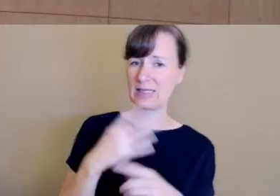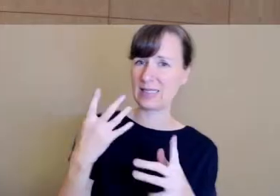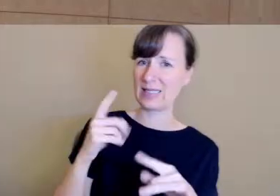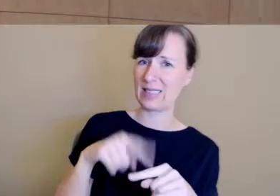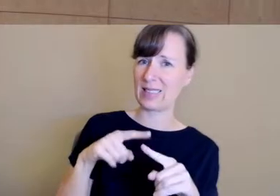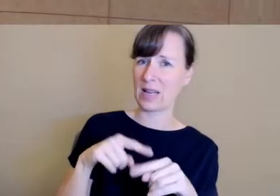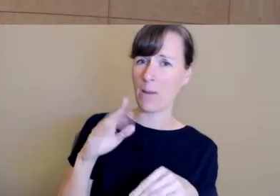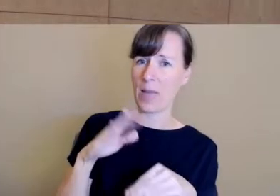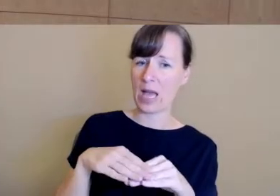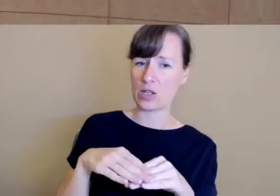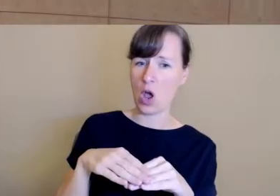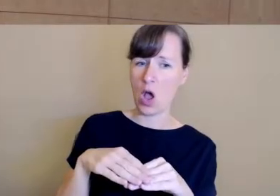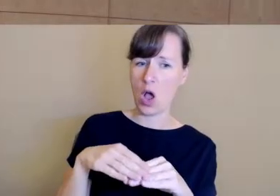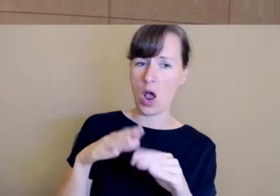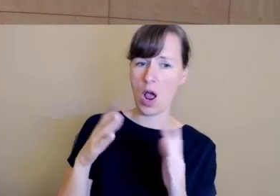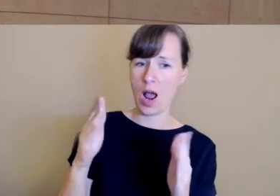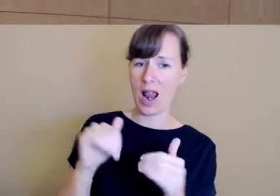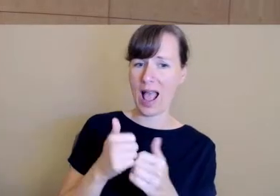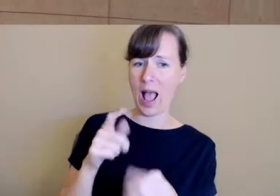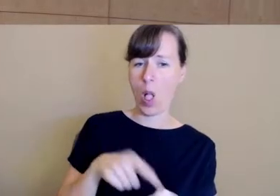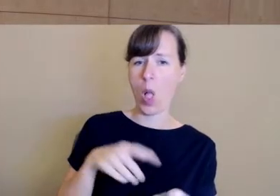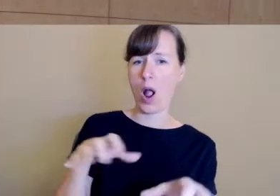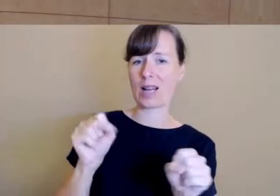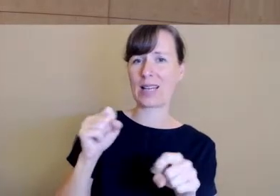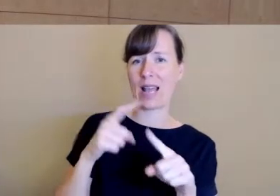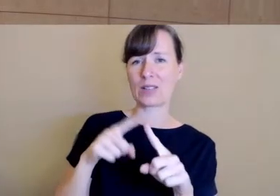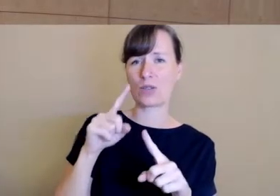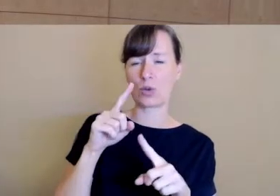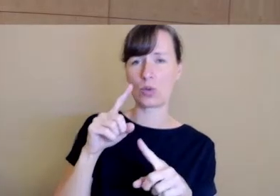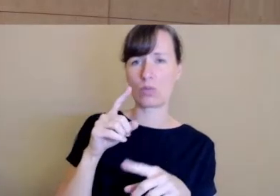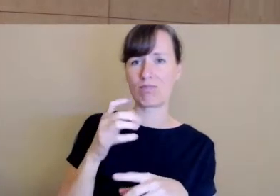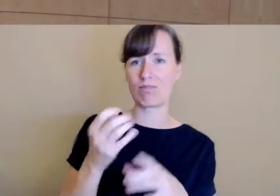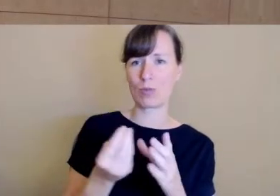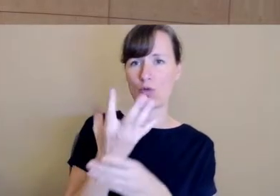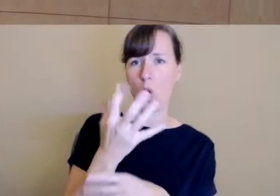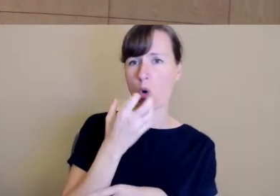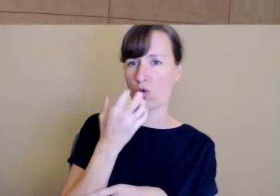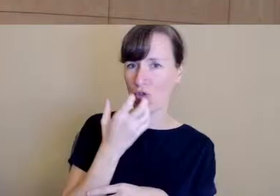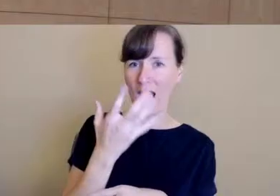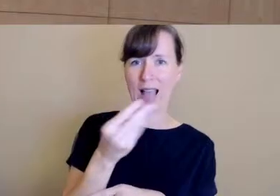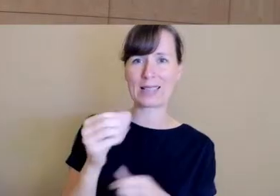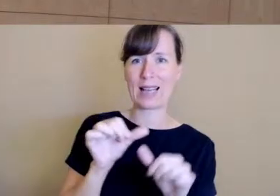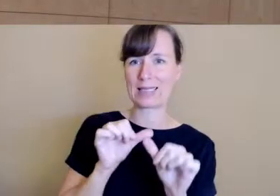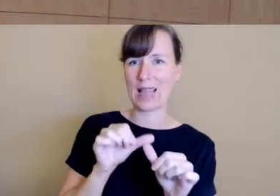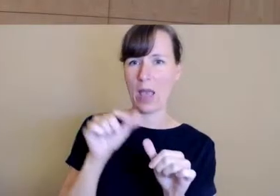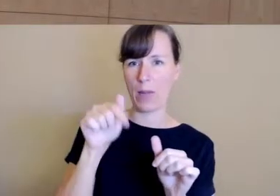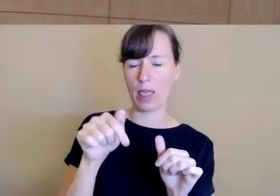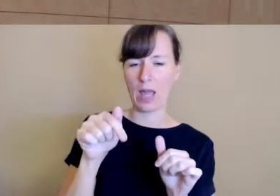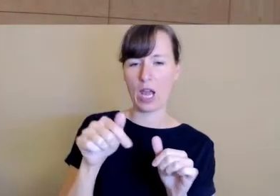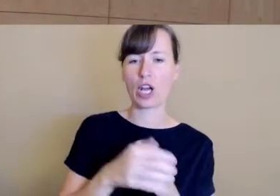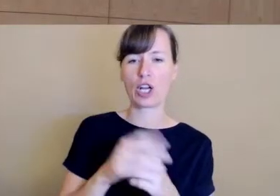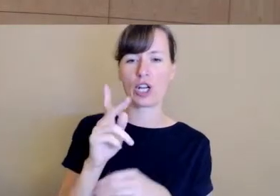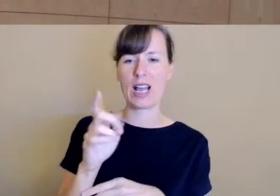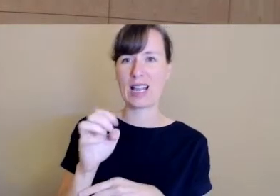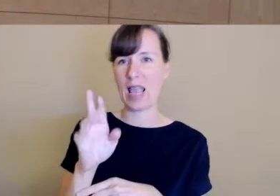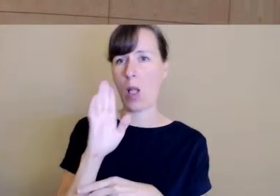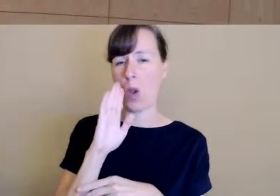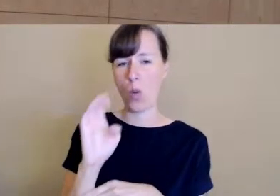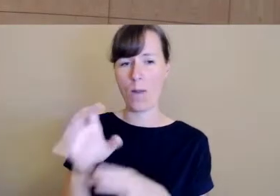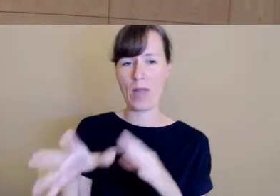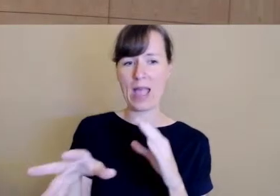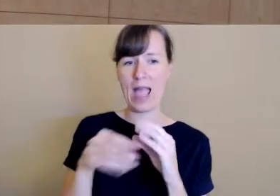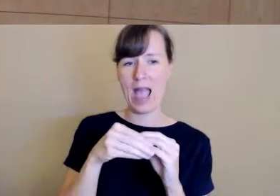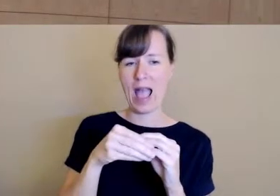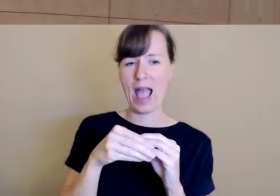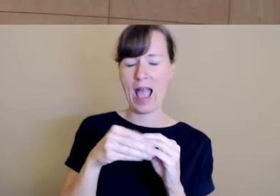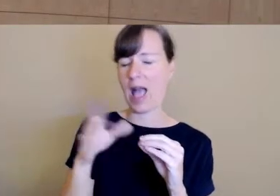on how long it takes to get the grass to grow and stabilize there. Keller will be having a